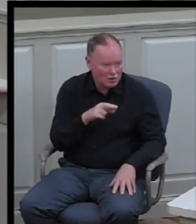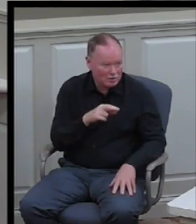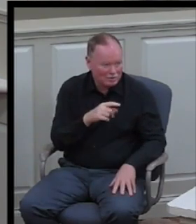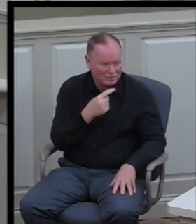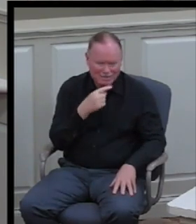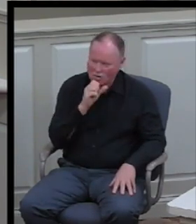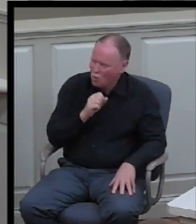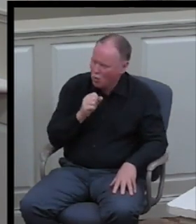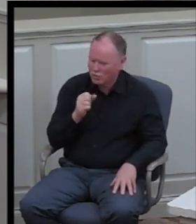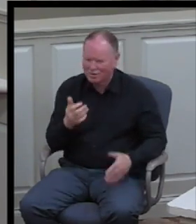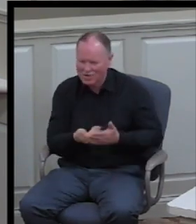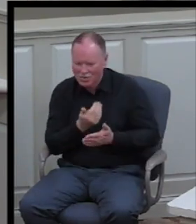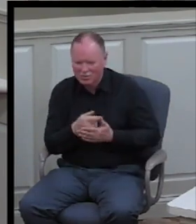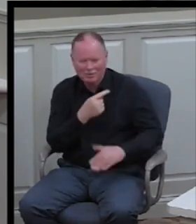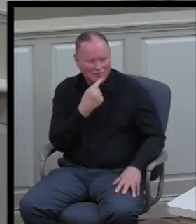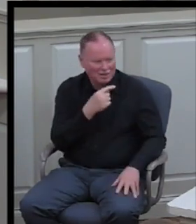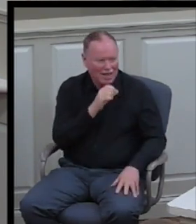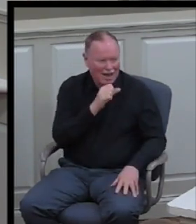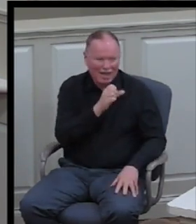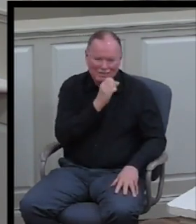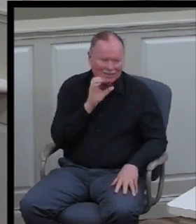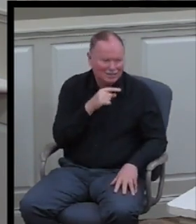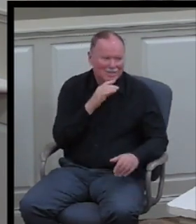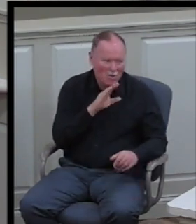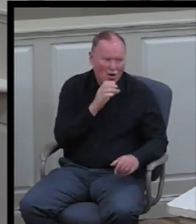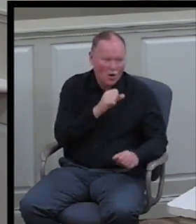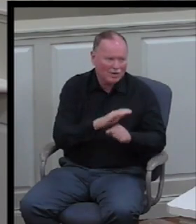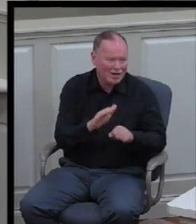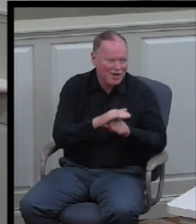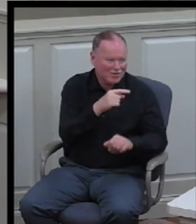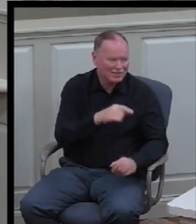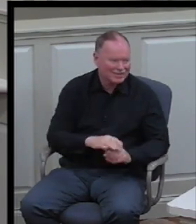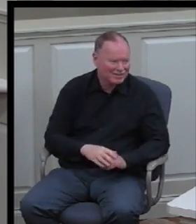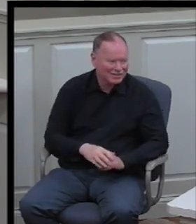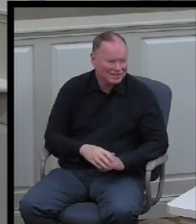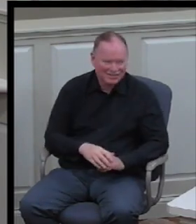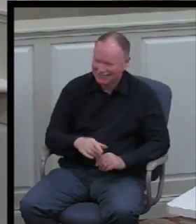new. You said senior, junior. Well, he's not senior, but he's old. Second.